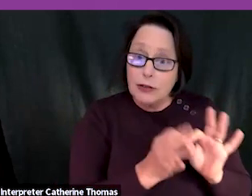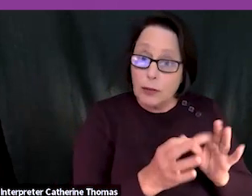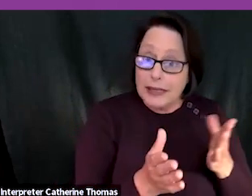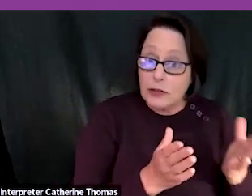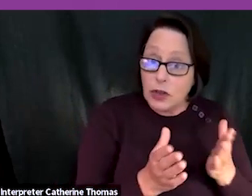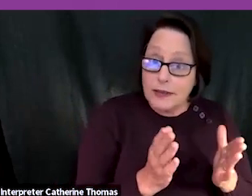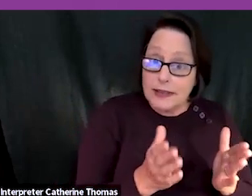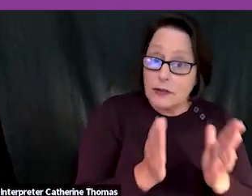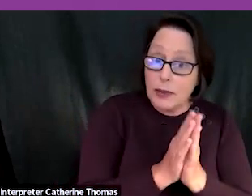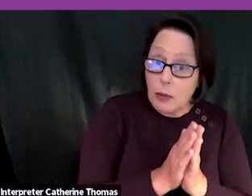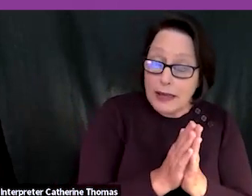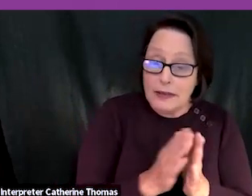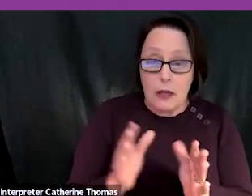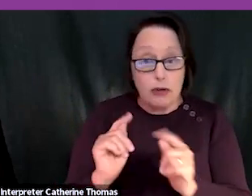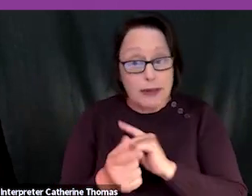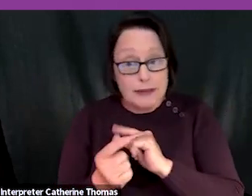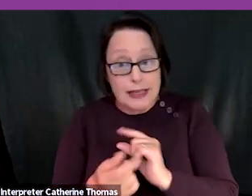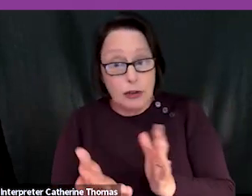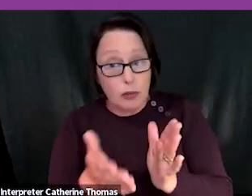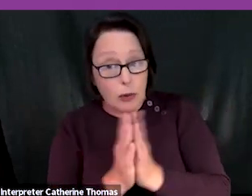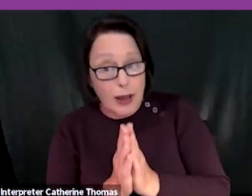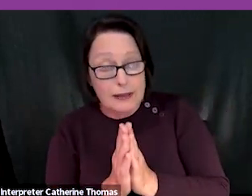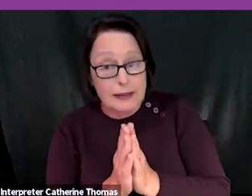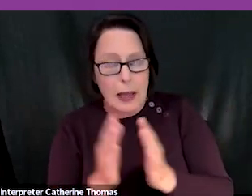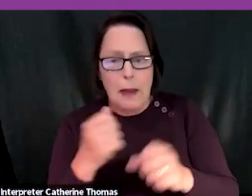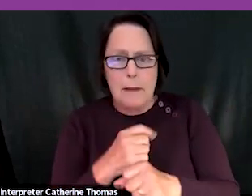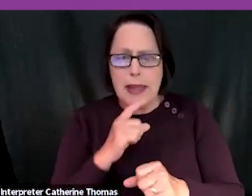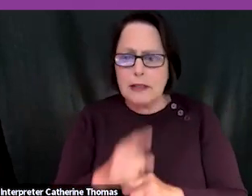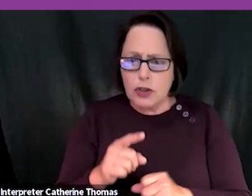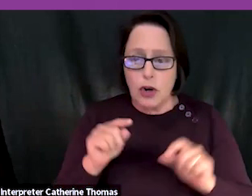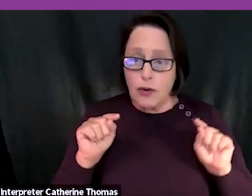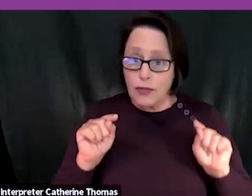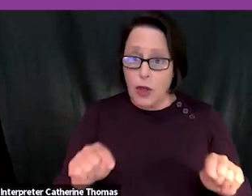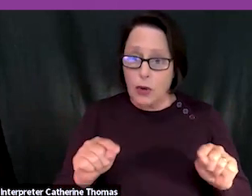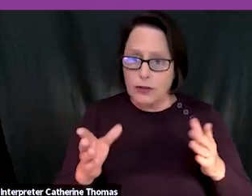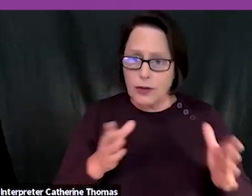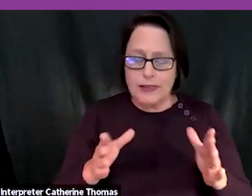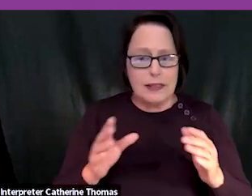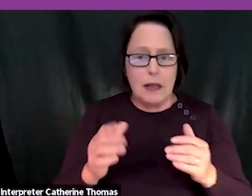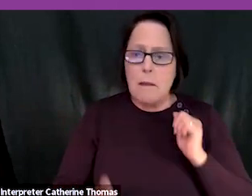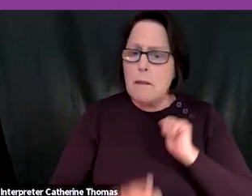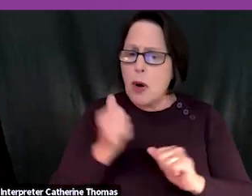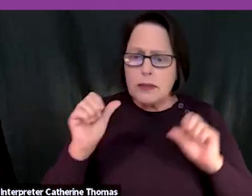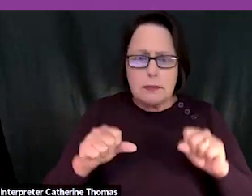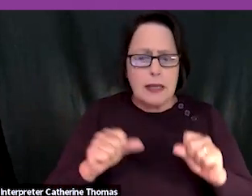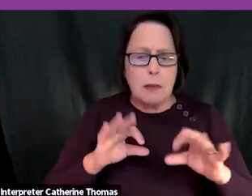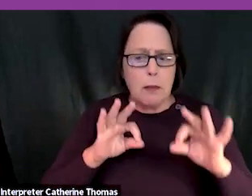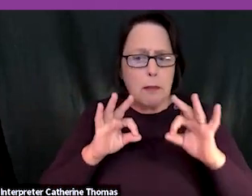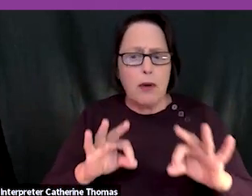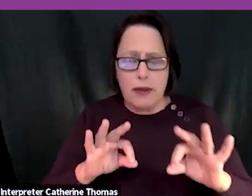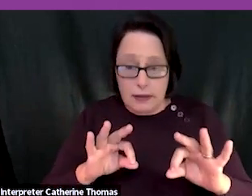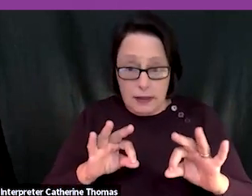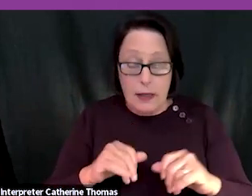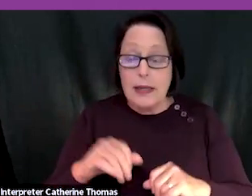are being requested, we can ensure they're as close to 100% perfect as possible, while keeping